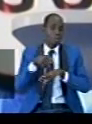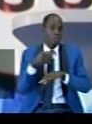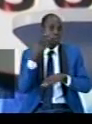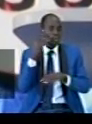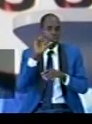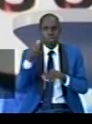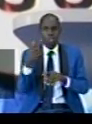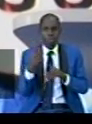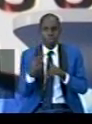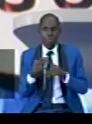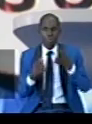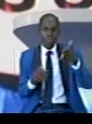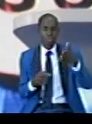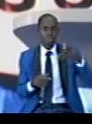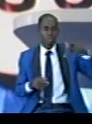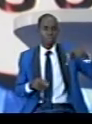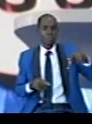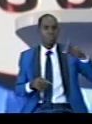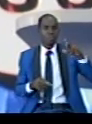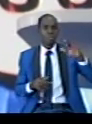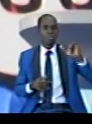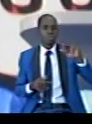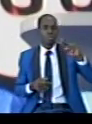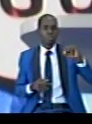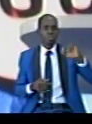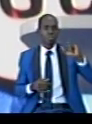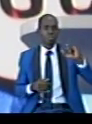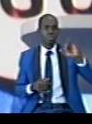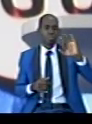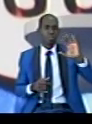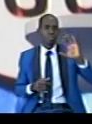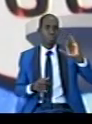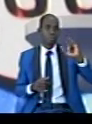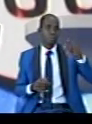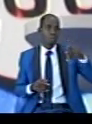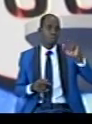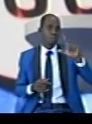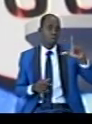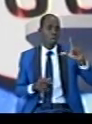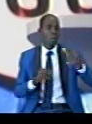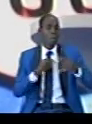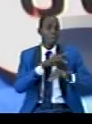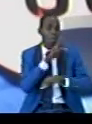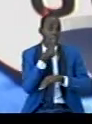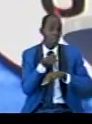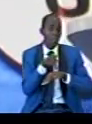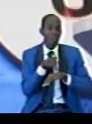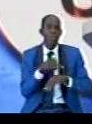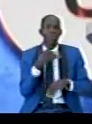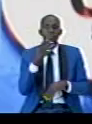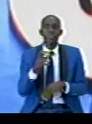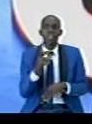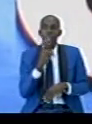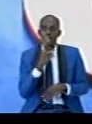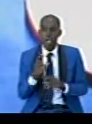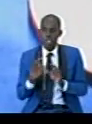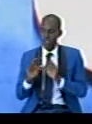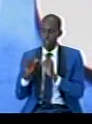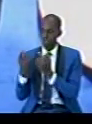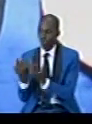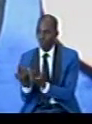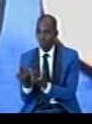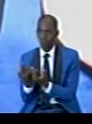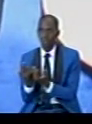there, principle, principle, principle. There are groups and gangs that